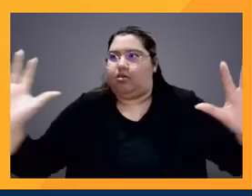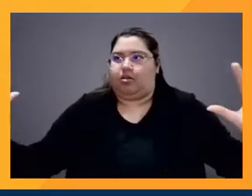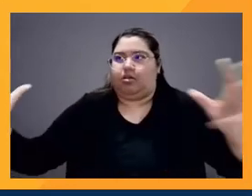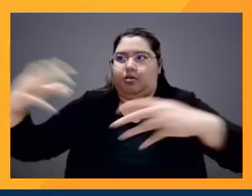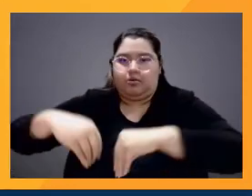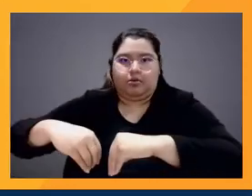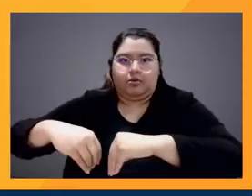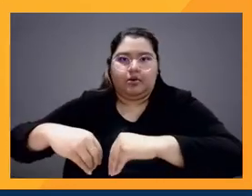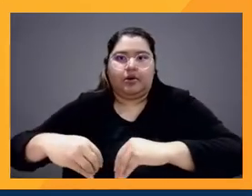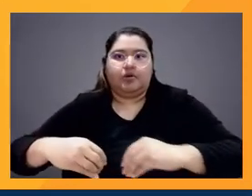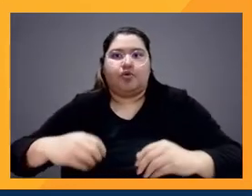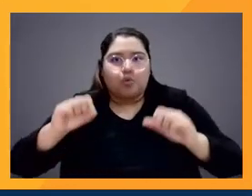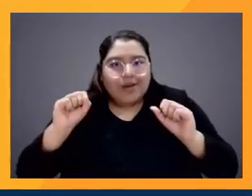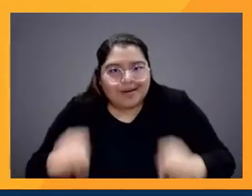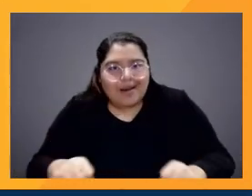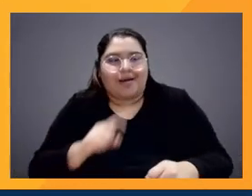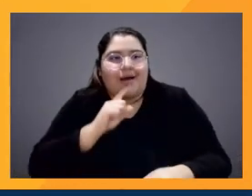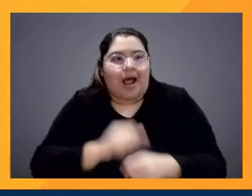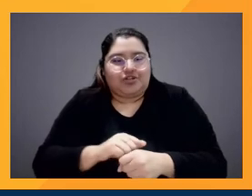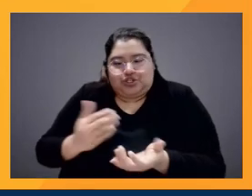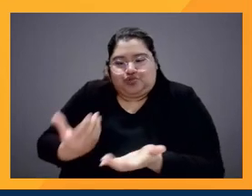line is we've all had to